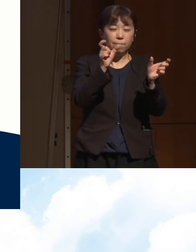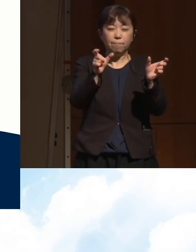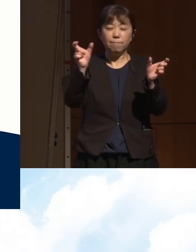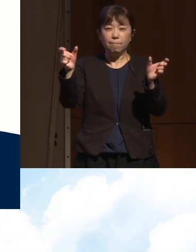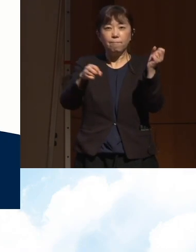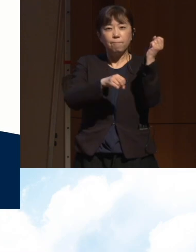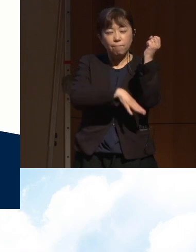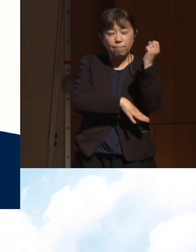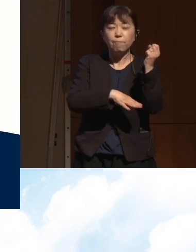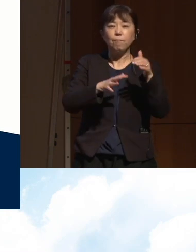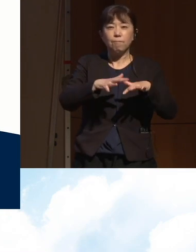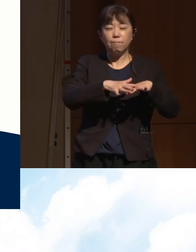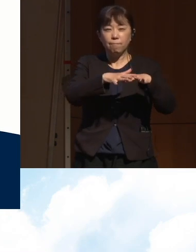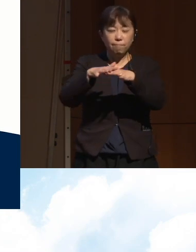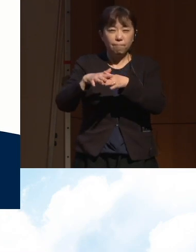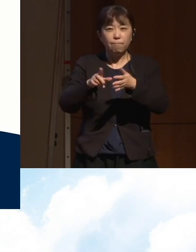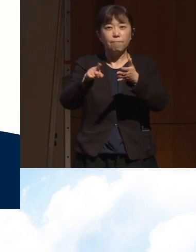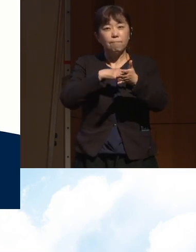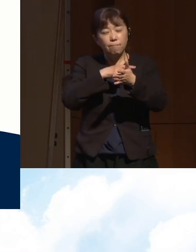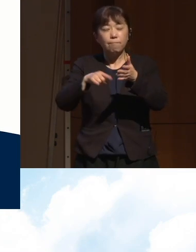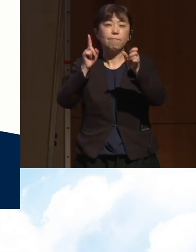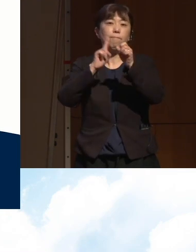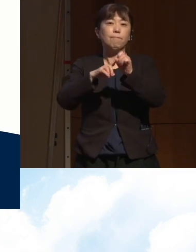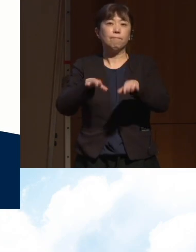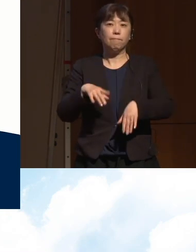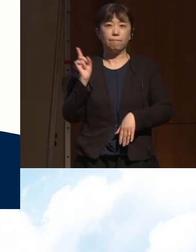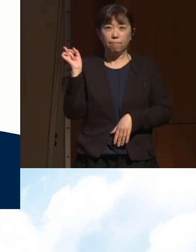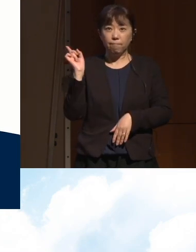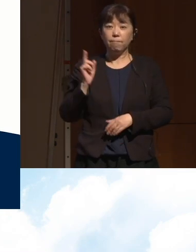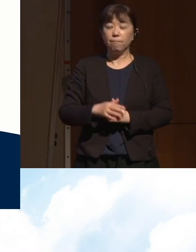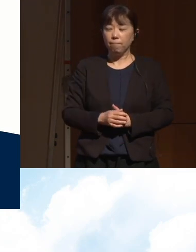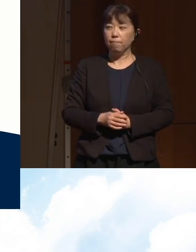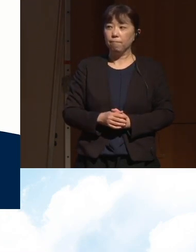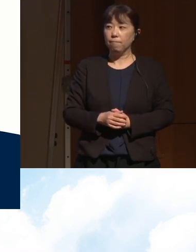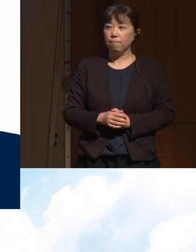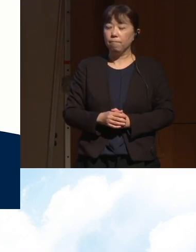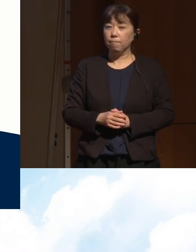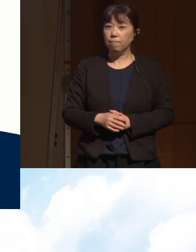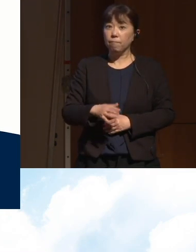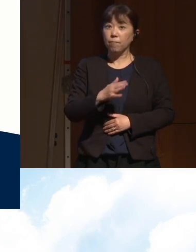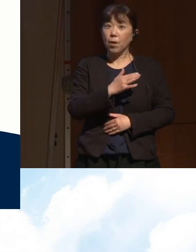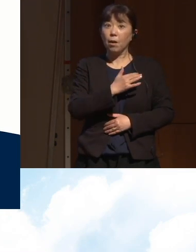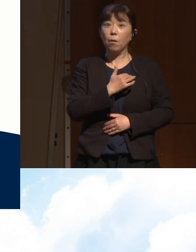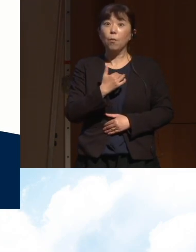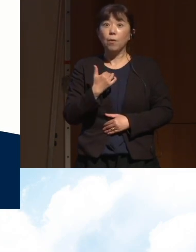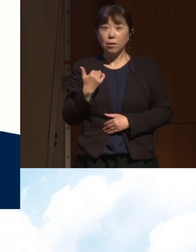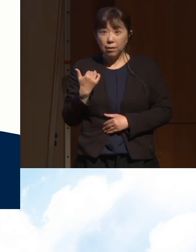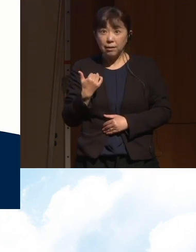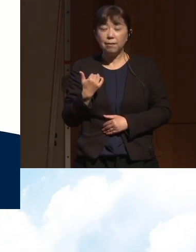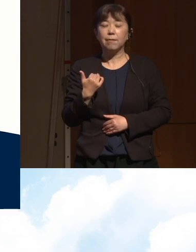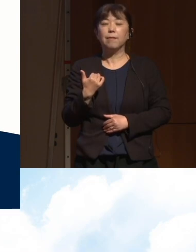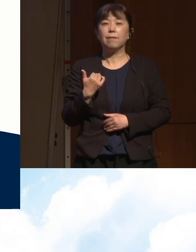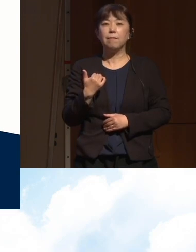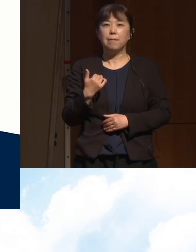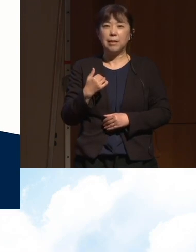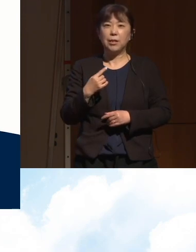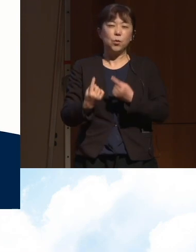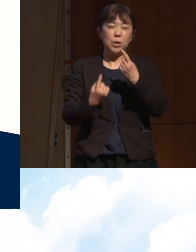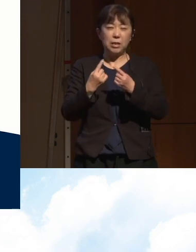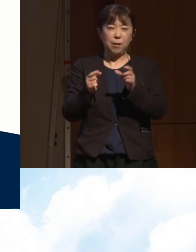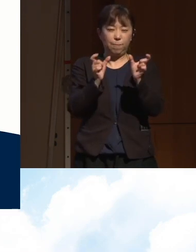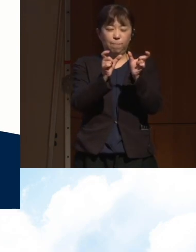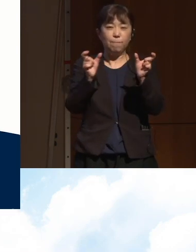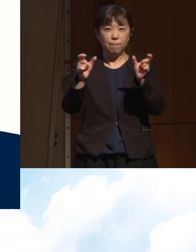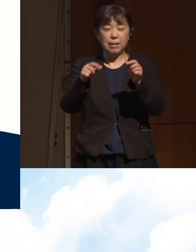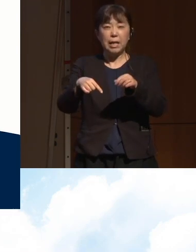We realized that our talking conceptually about the 100-day mission would only go so far.